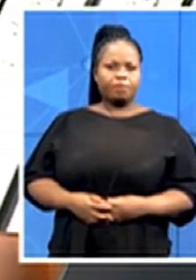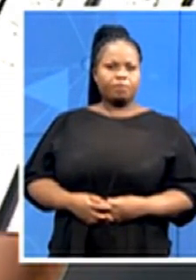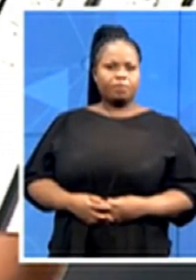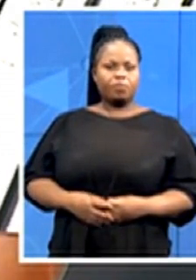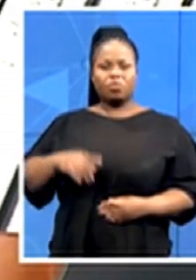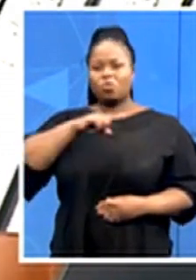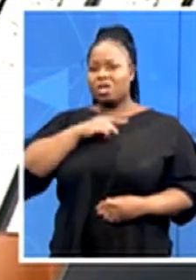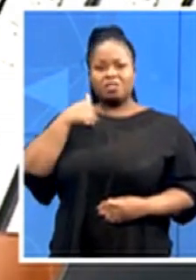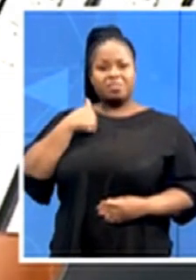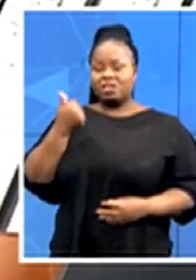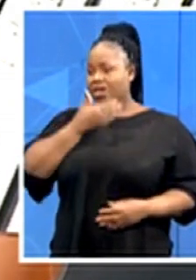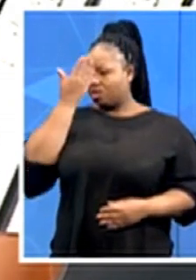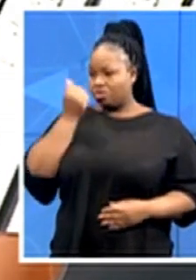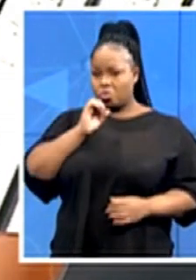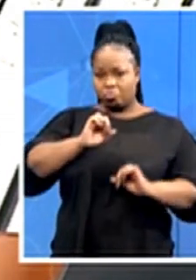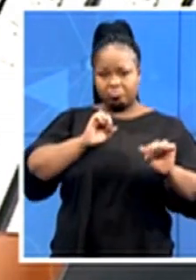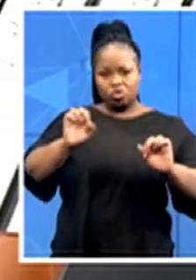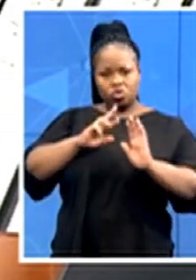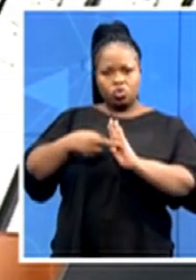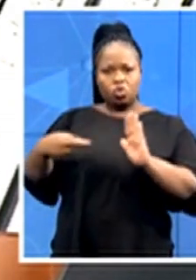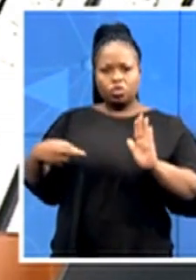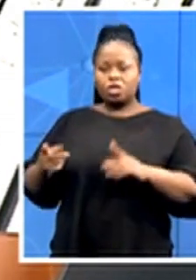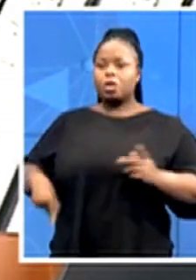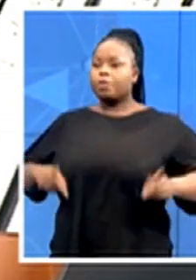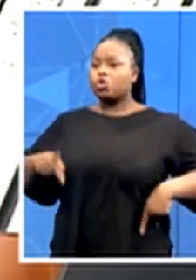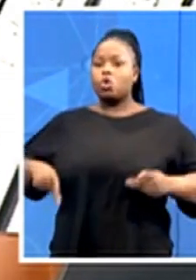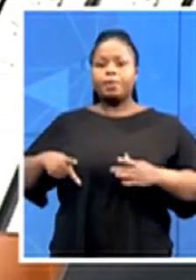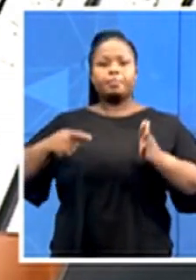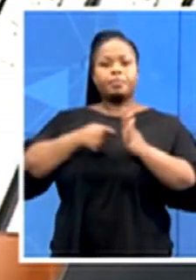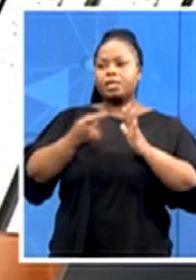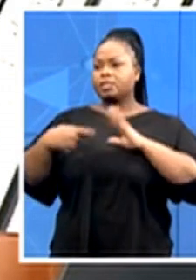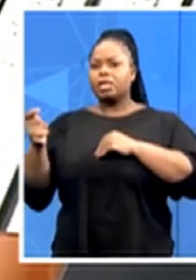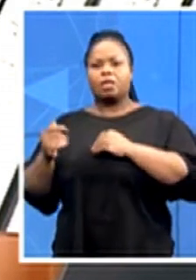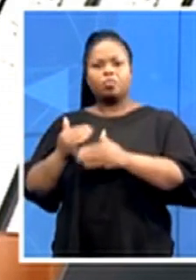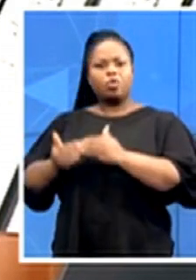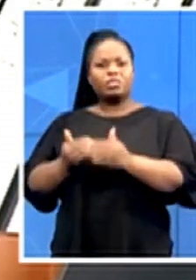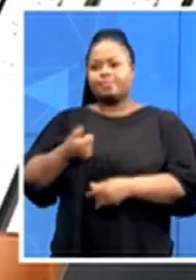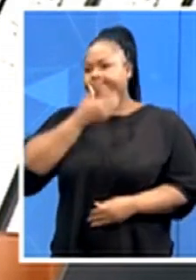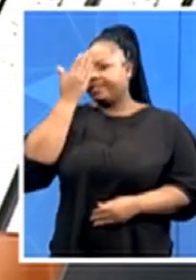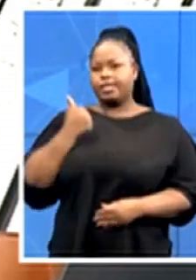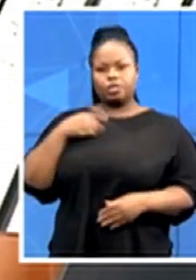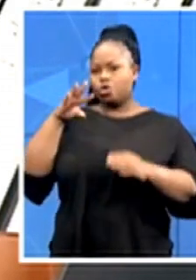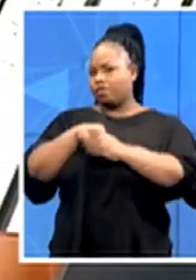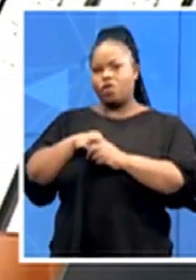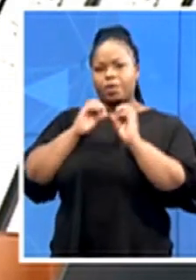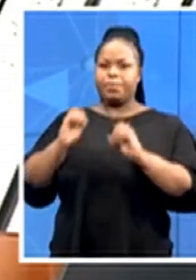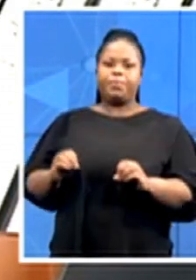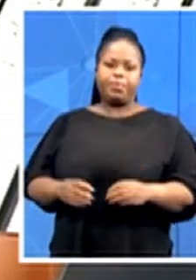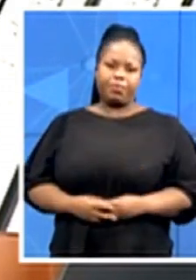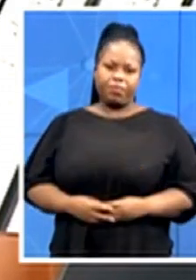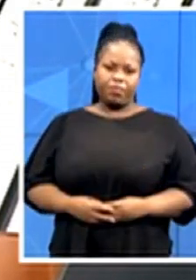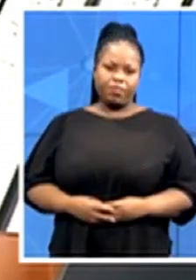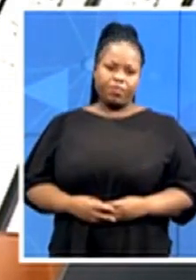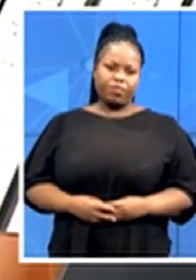what the procurement processes in those companies were, and I actually regarded that as